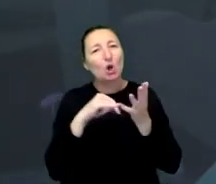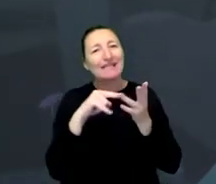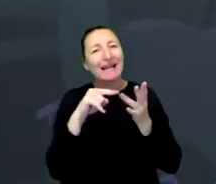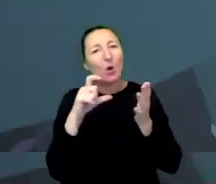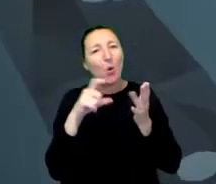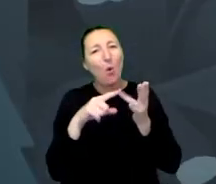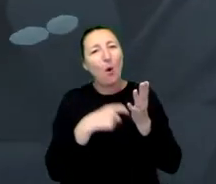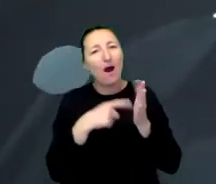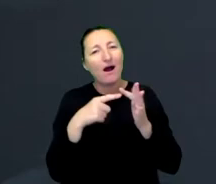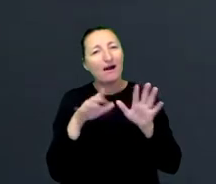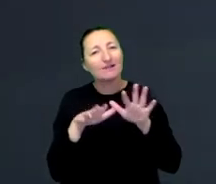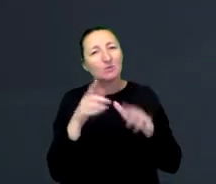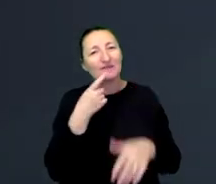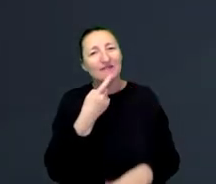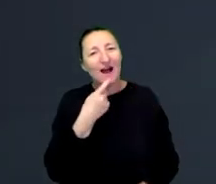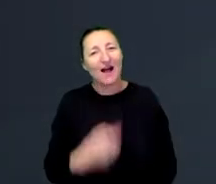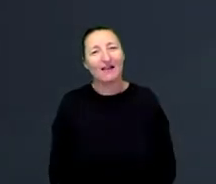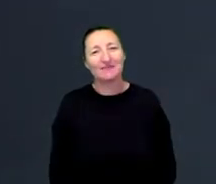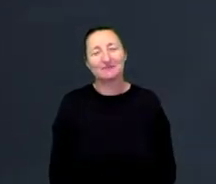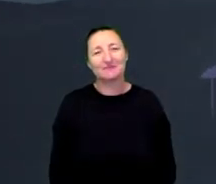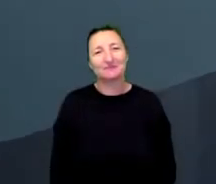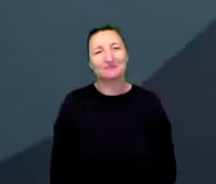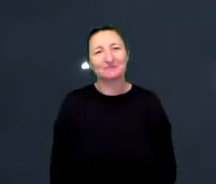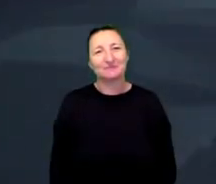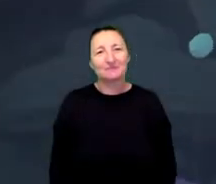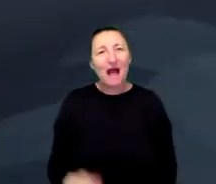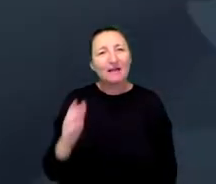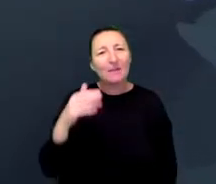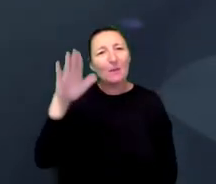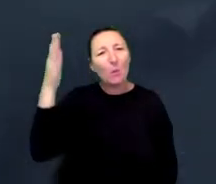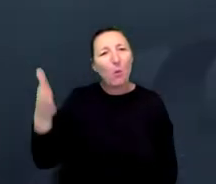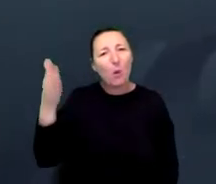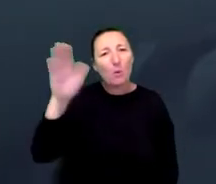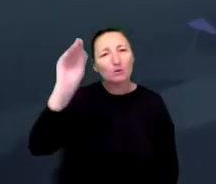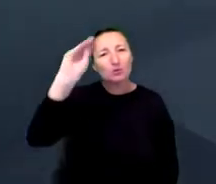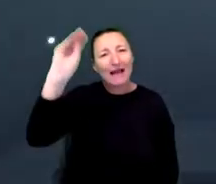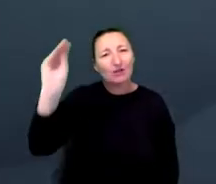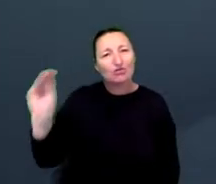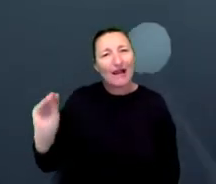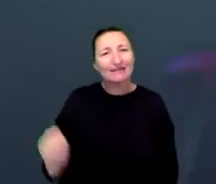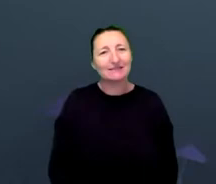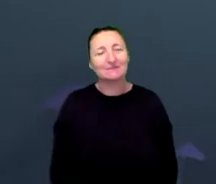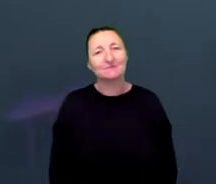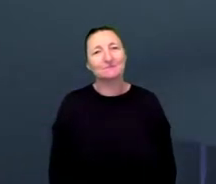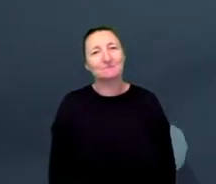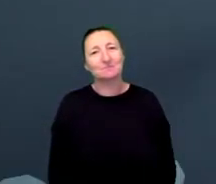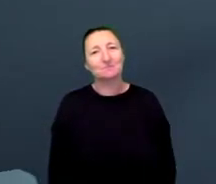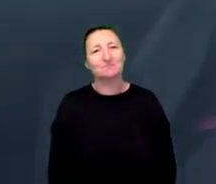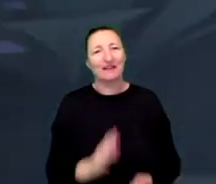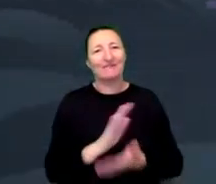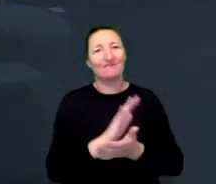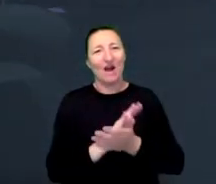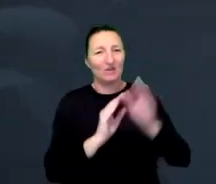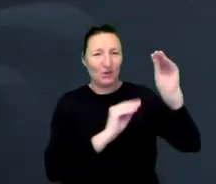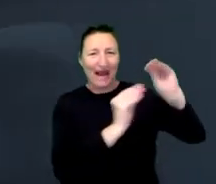Yeah. You know who? Yeah. Can you also decorate the walls a little bit with? Oh yeah, pictures? Absolutely. It's like the fun things that you can do. It'd be good to like